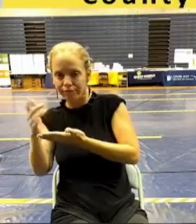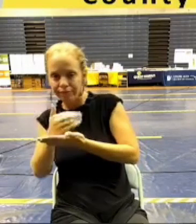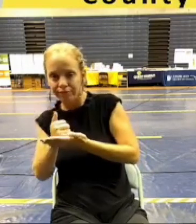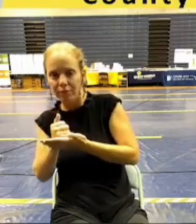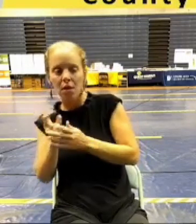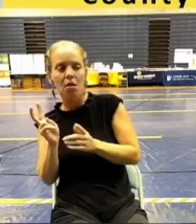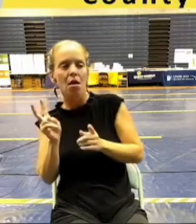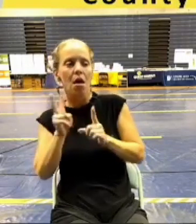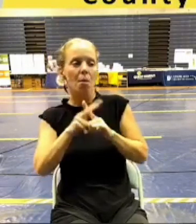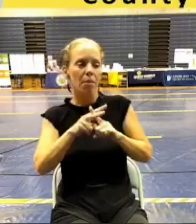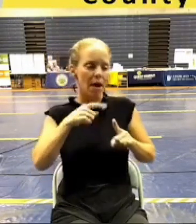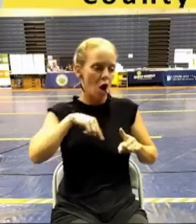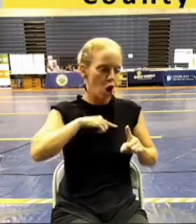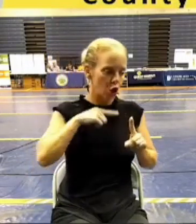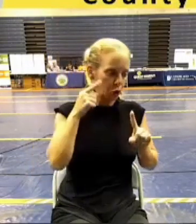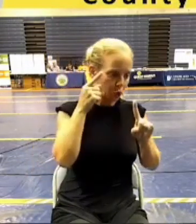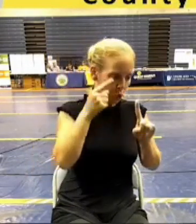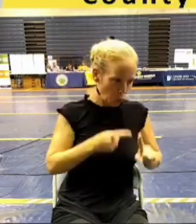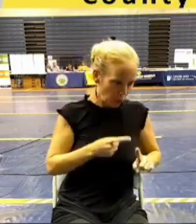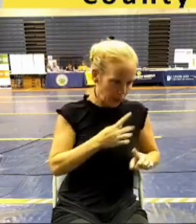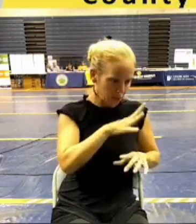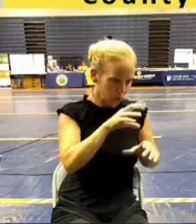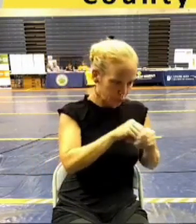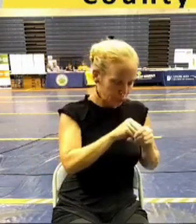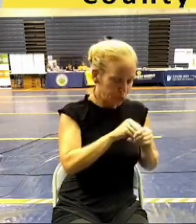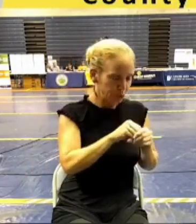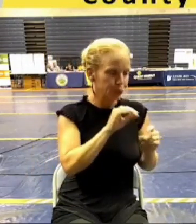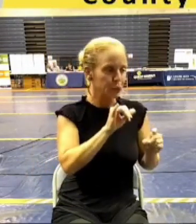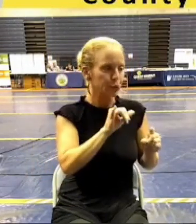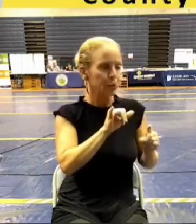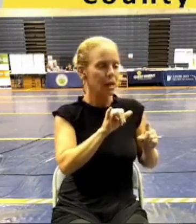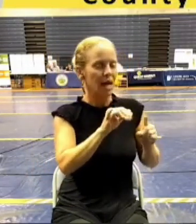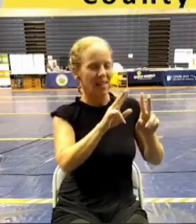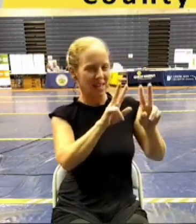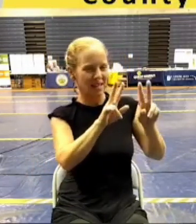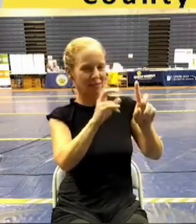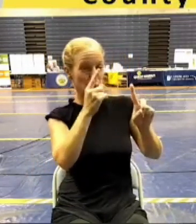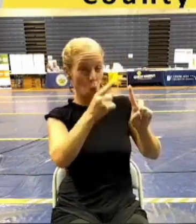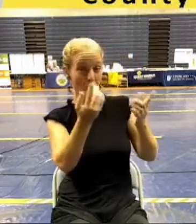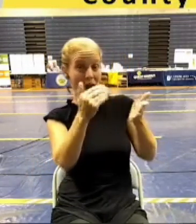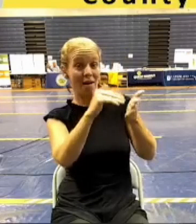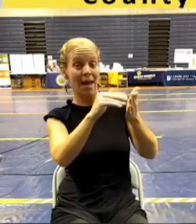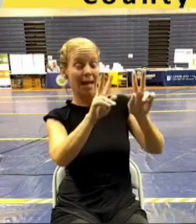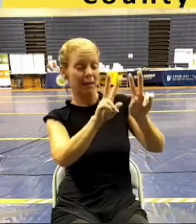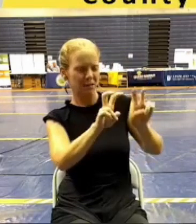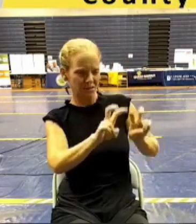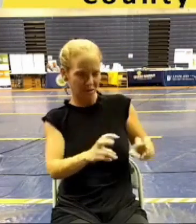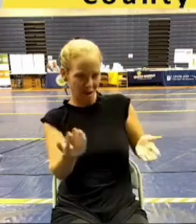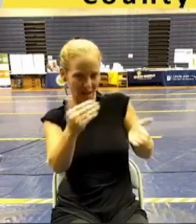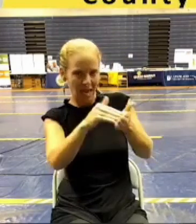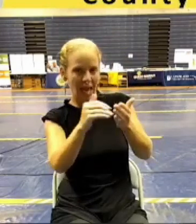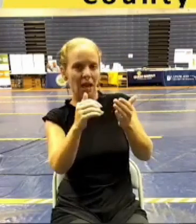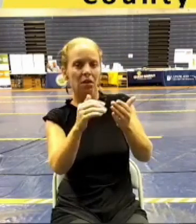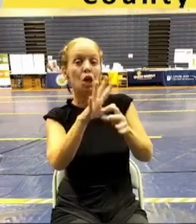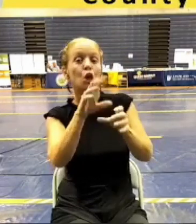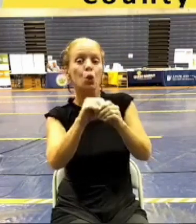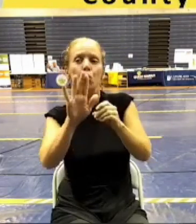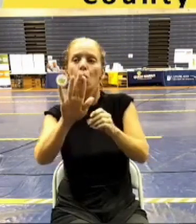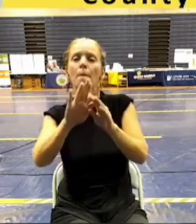as our infrastructure or our scoring team, and then we rescore it with the public input.